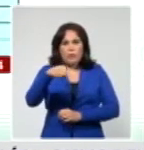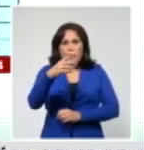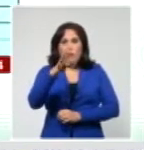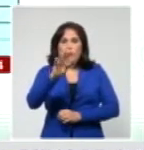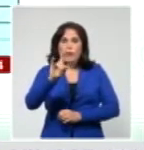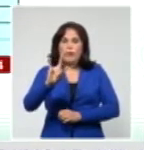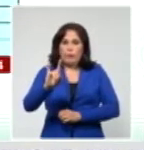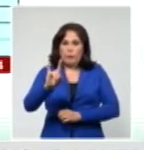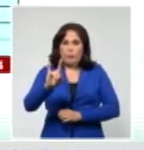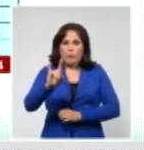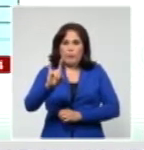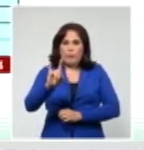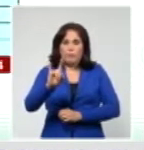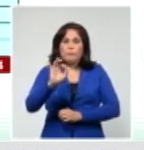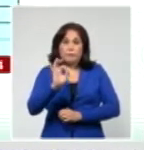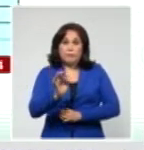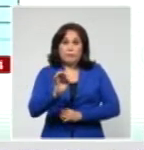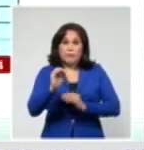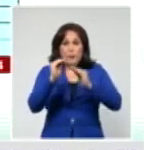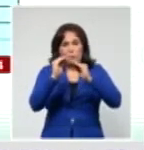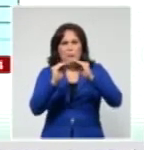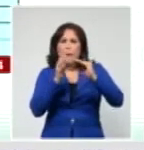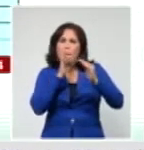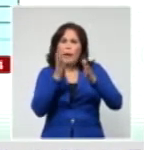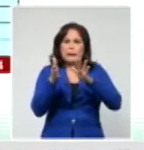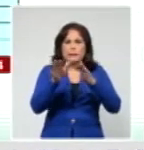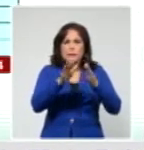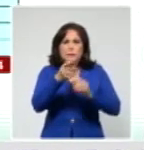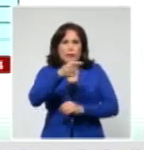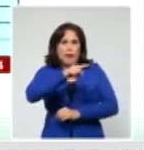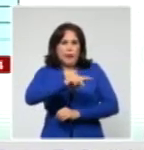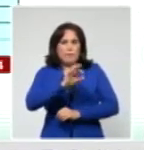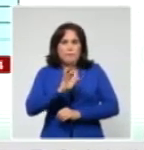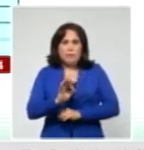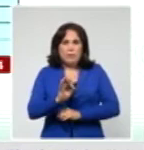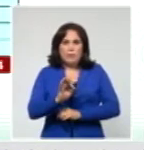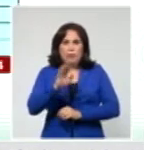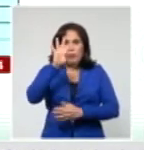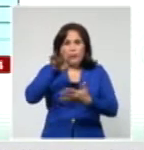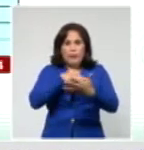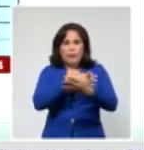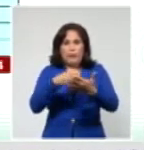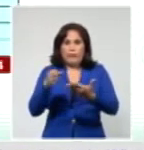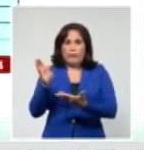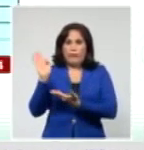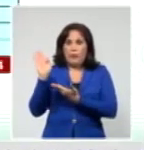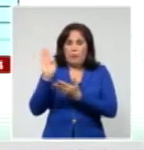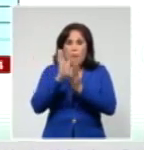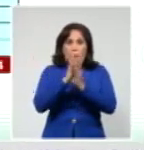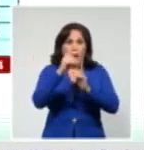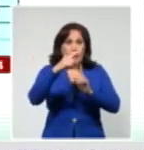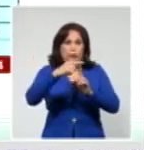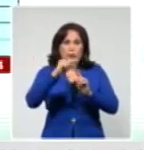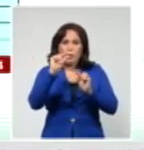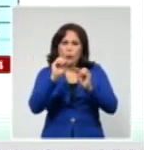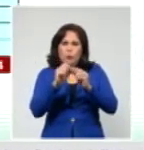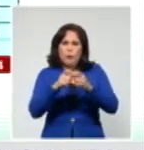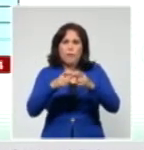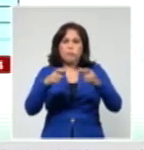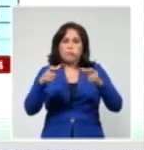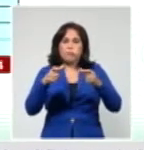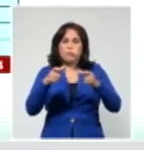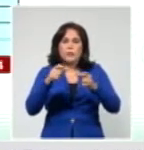at 0.69, then Cienfuegos with 0.49, and Holguín with a rate